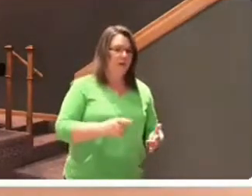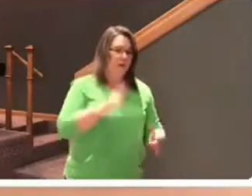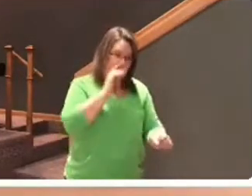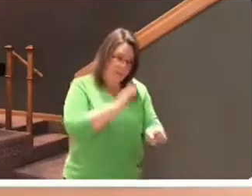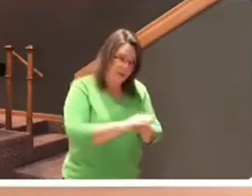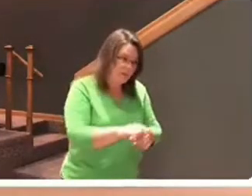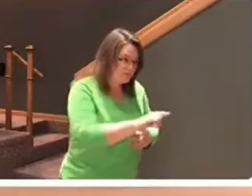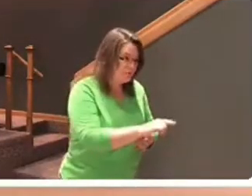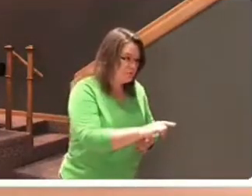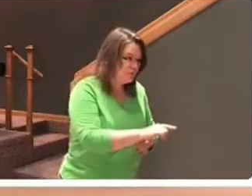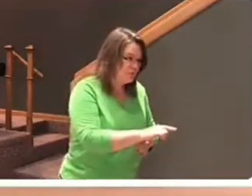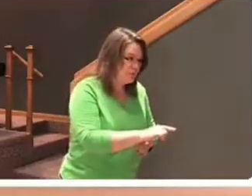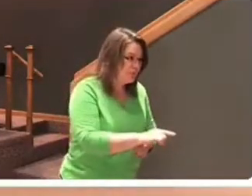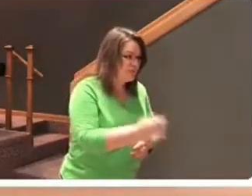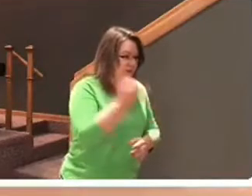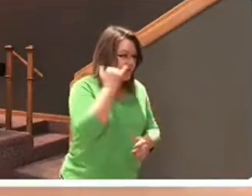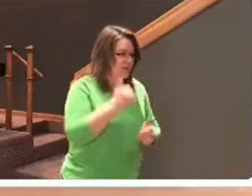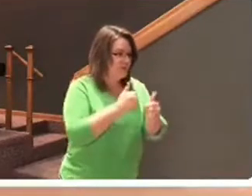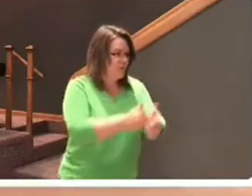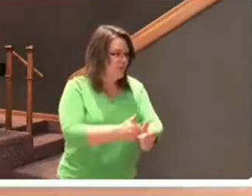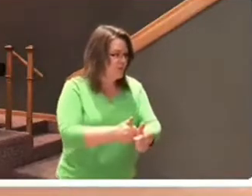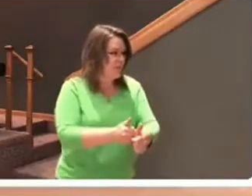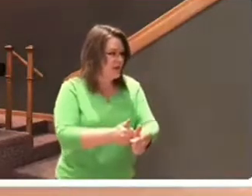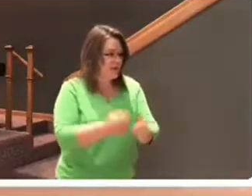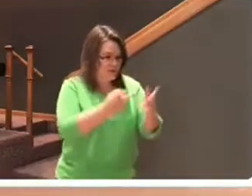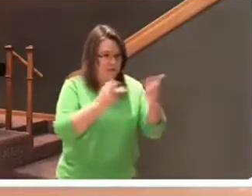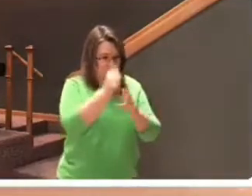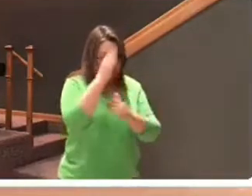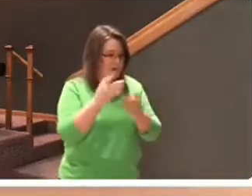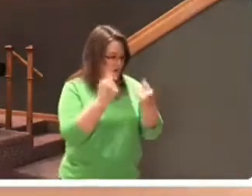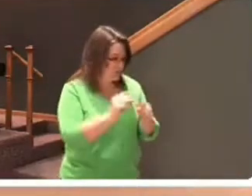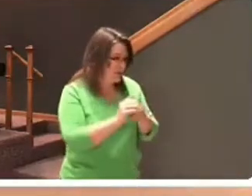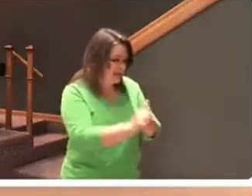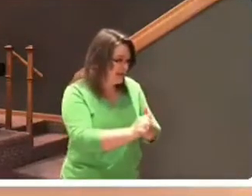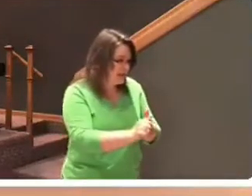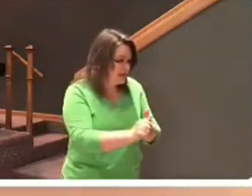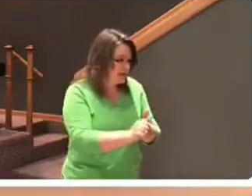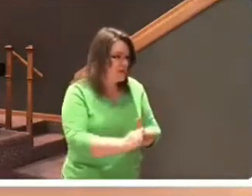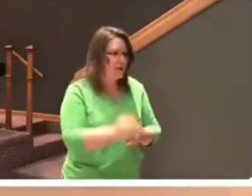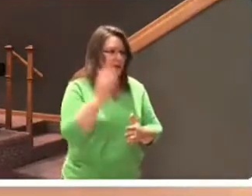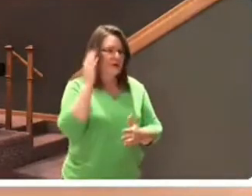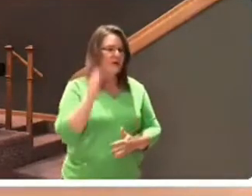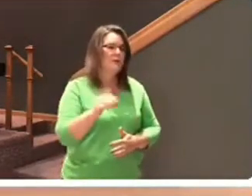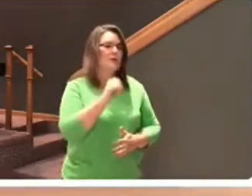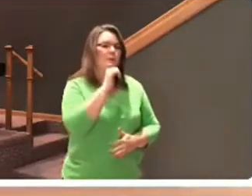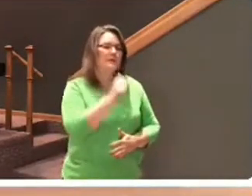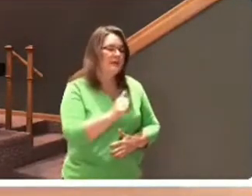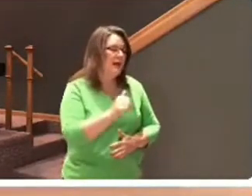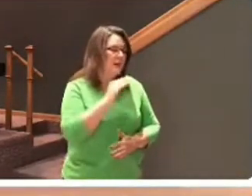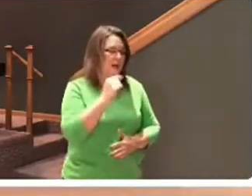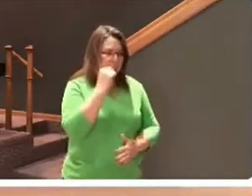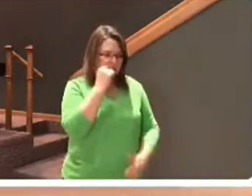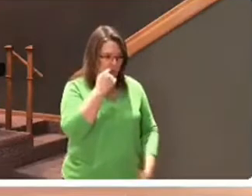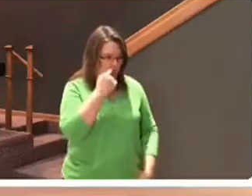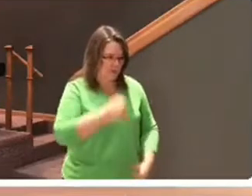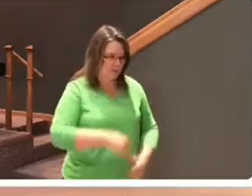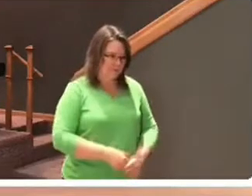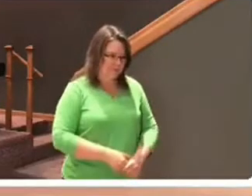you that if you're following where God is trying to lead you, you will not be